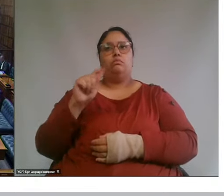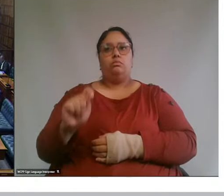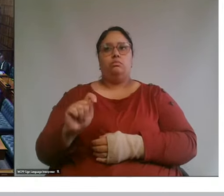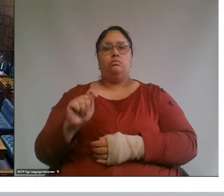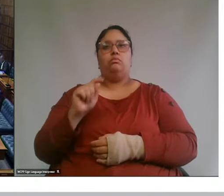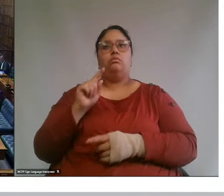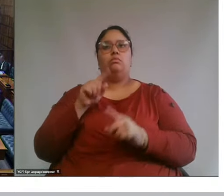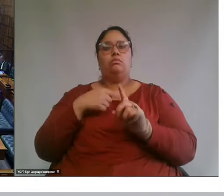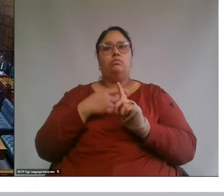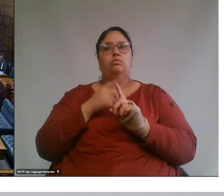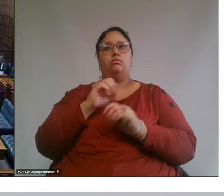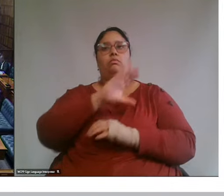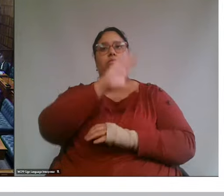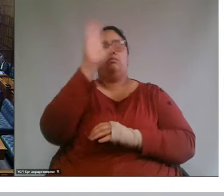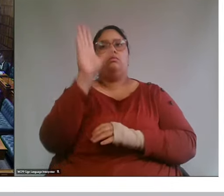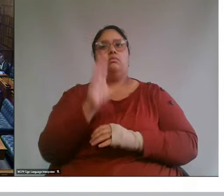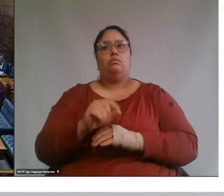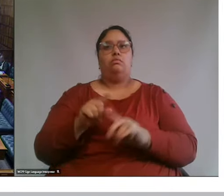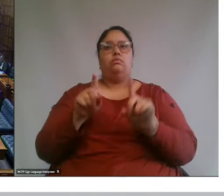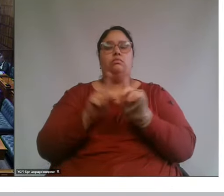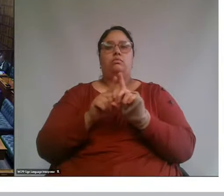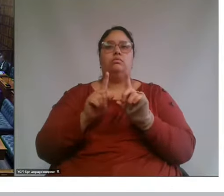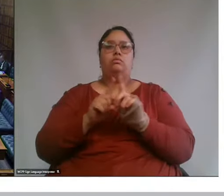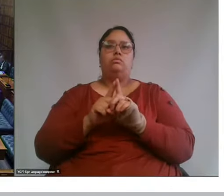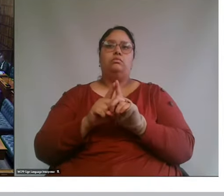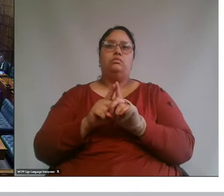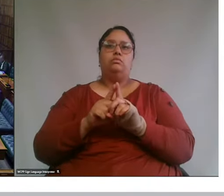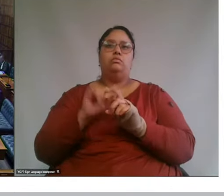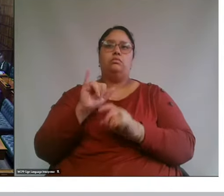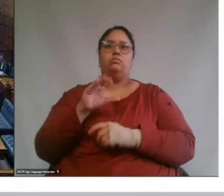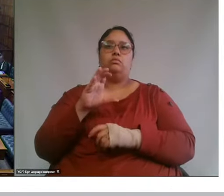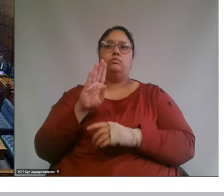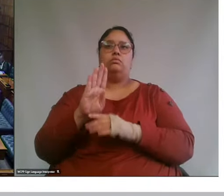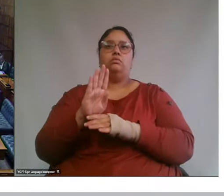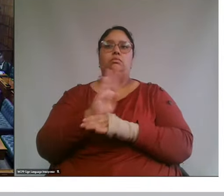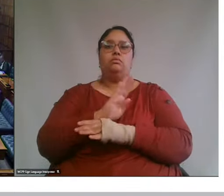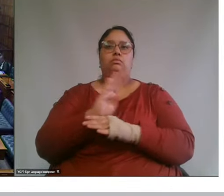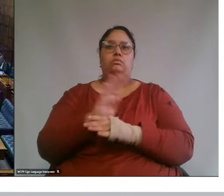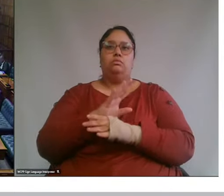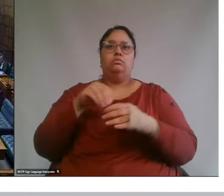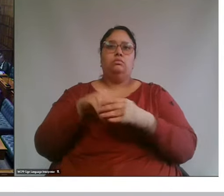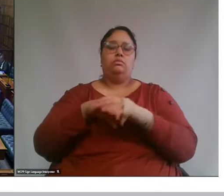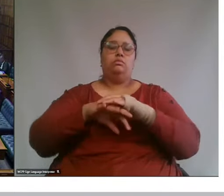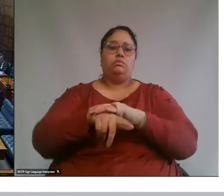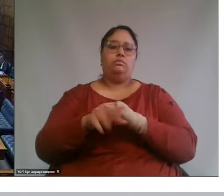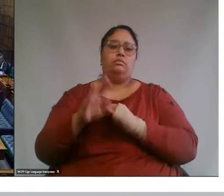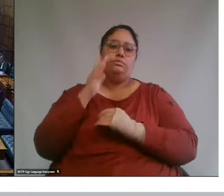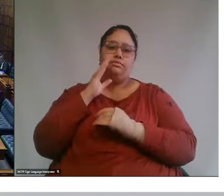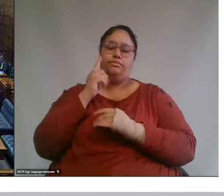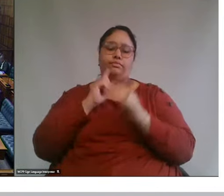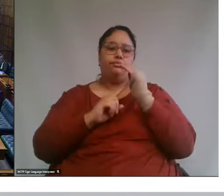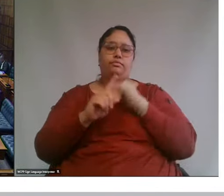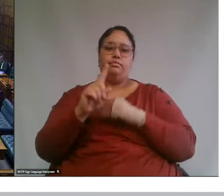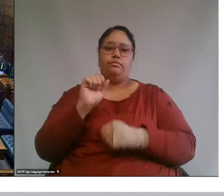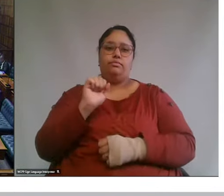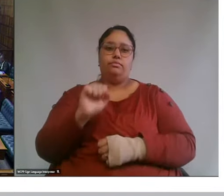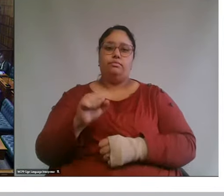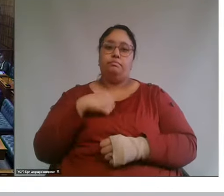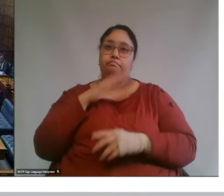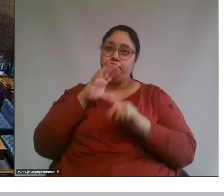doing in Africa I think looking at ICT businesses in the province when I attended that I